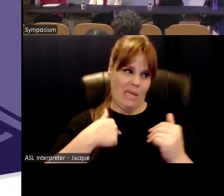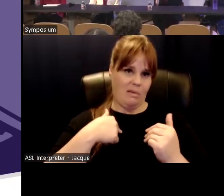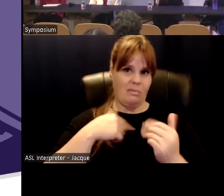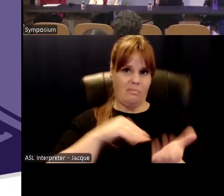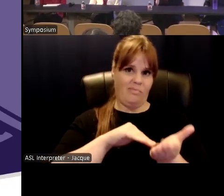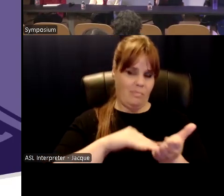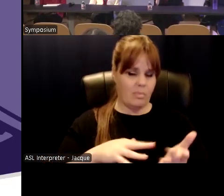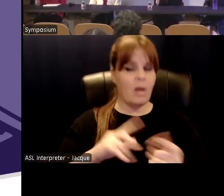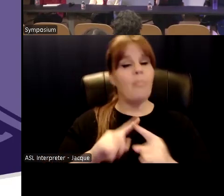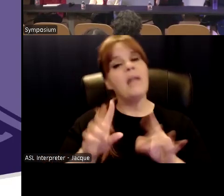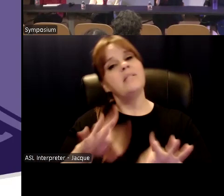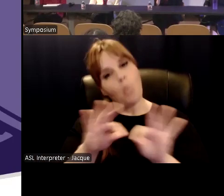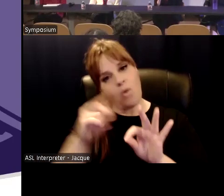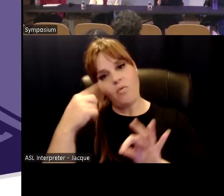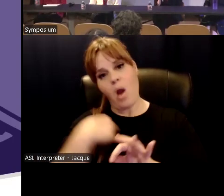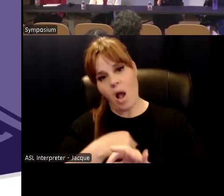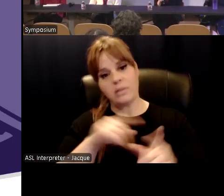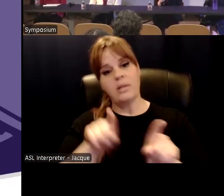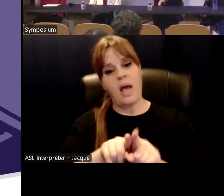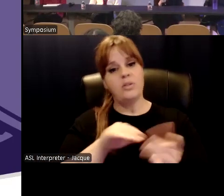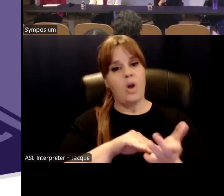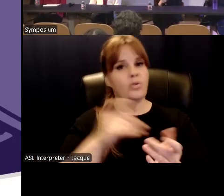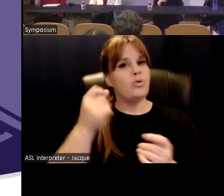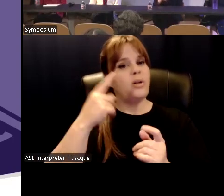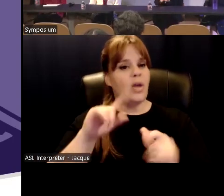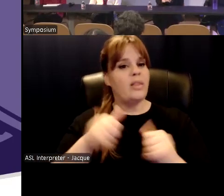physicians to understand this huge challenge.